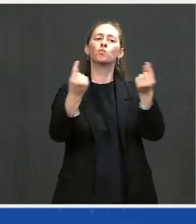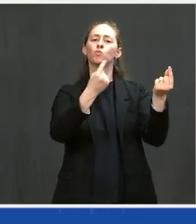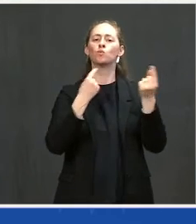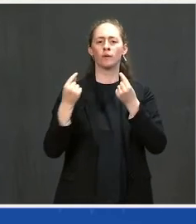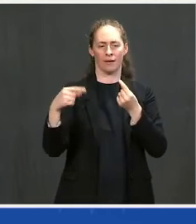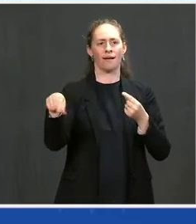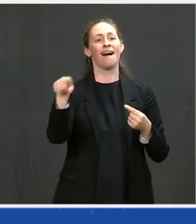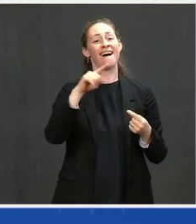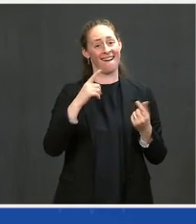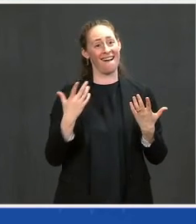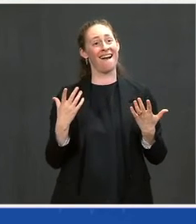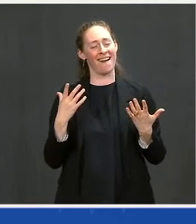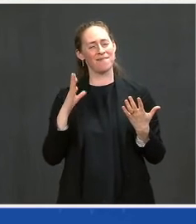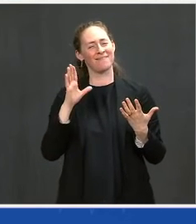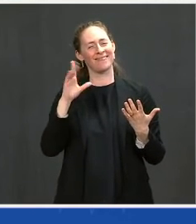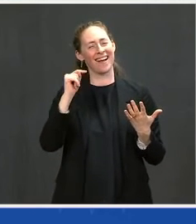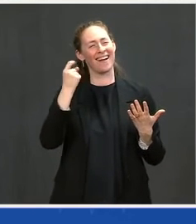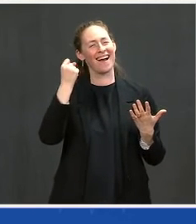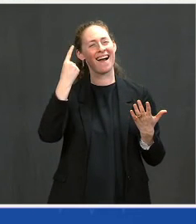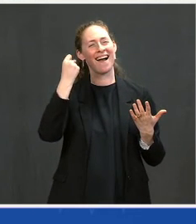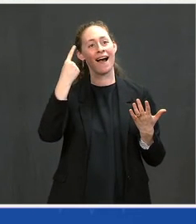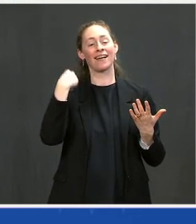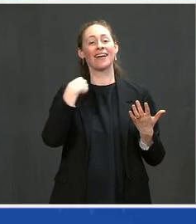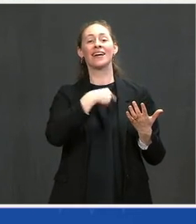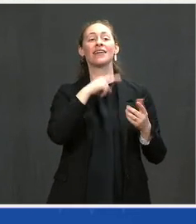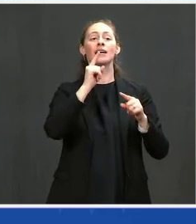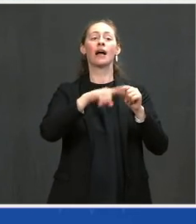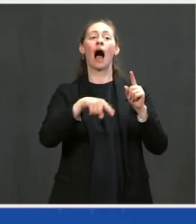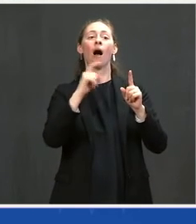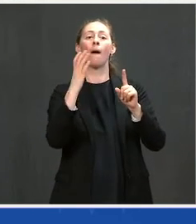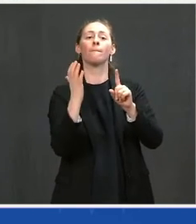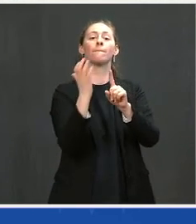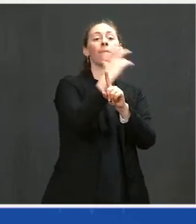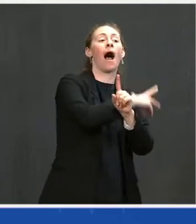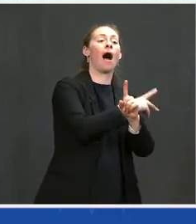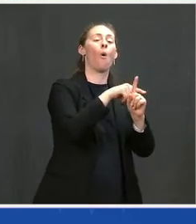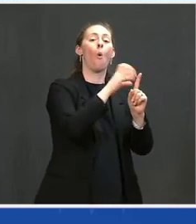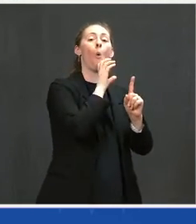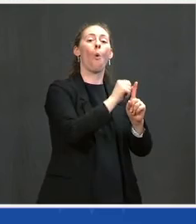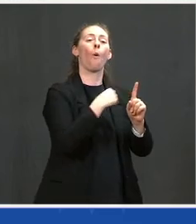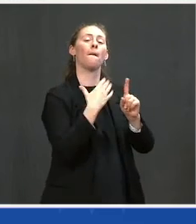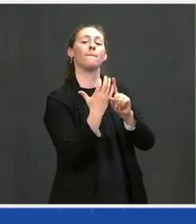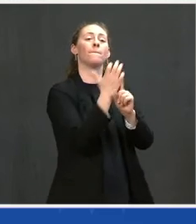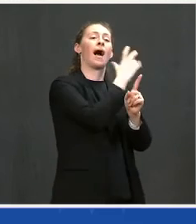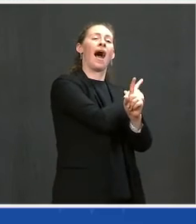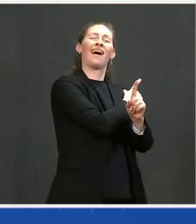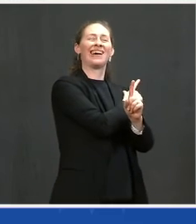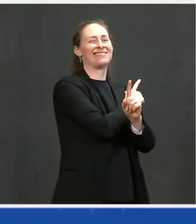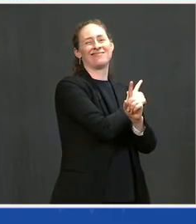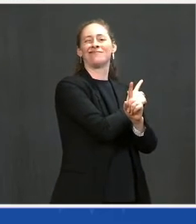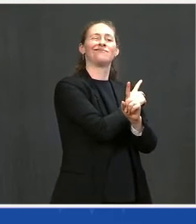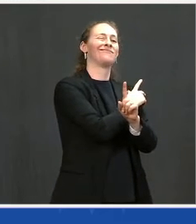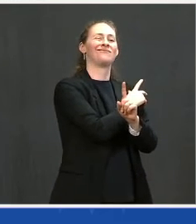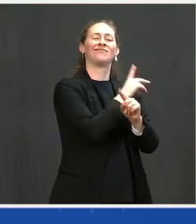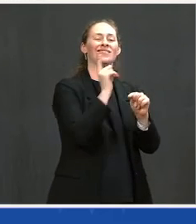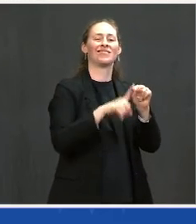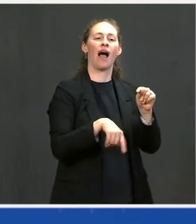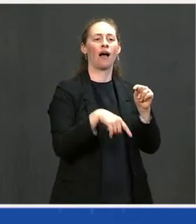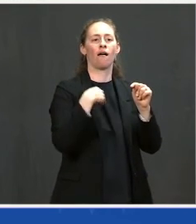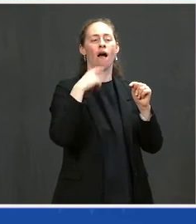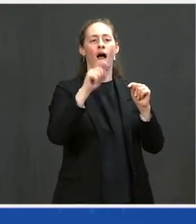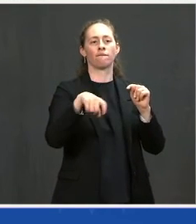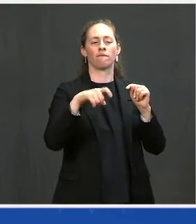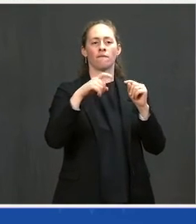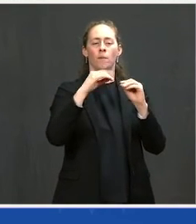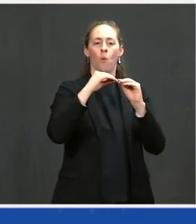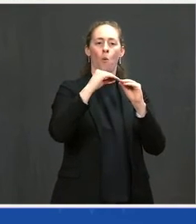build back to what they used to be. We have to build, the global warming's already done significant